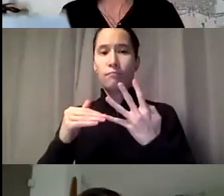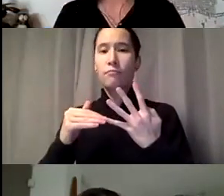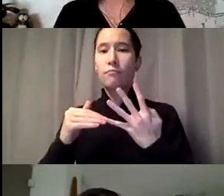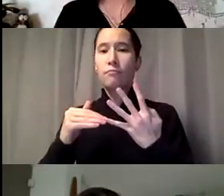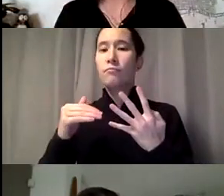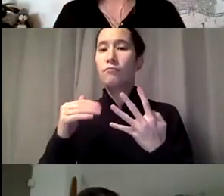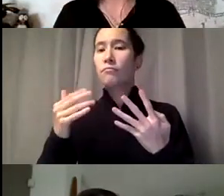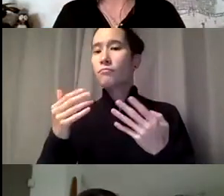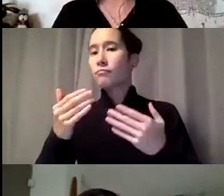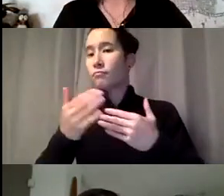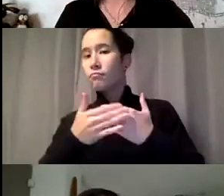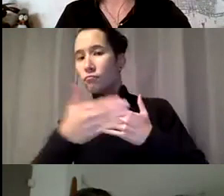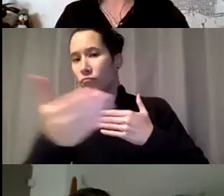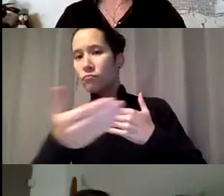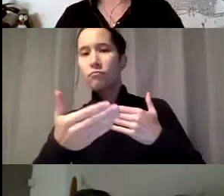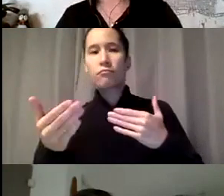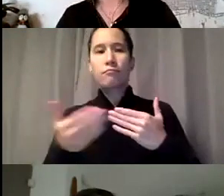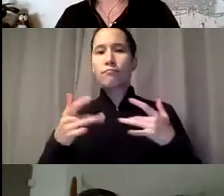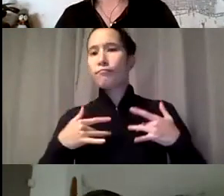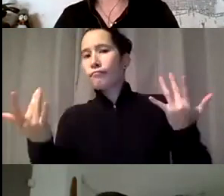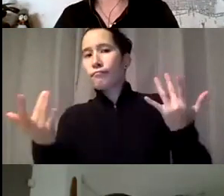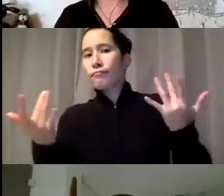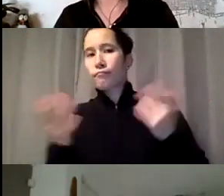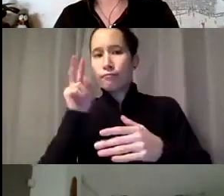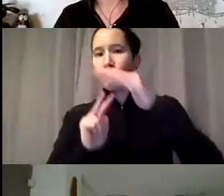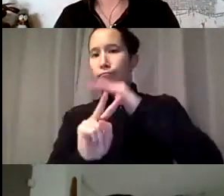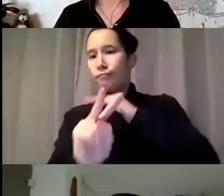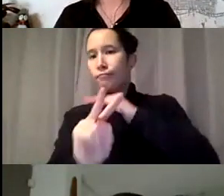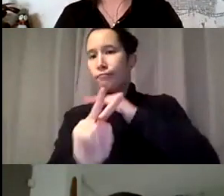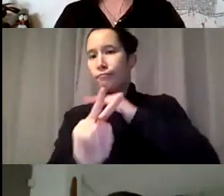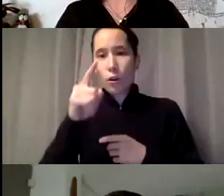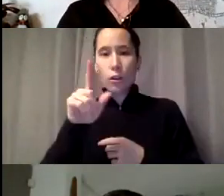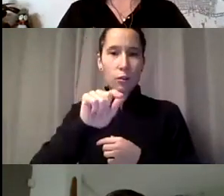what's to happen as we move forward into the new year.